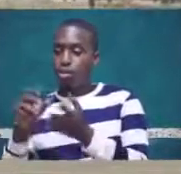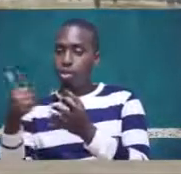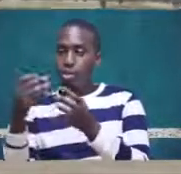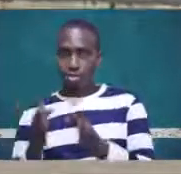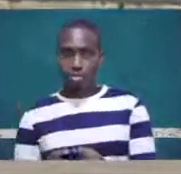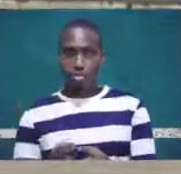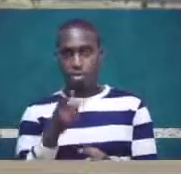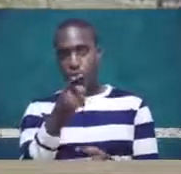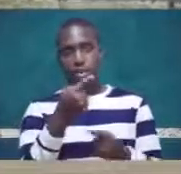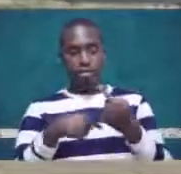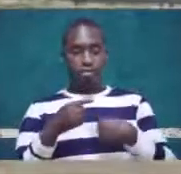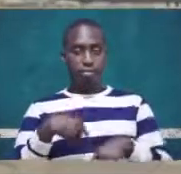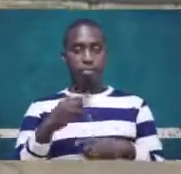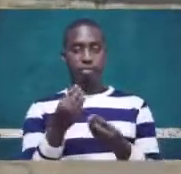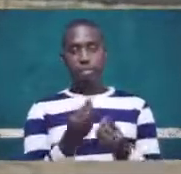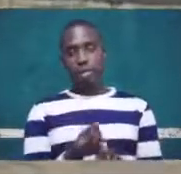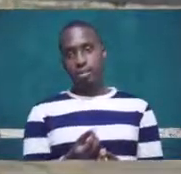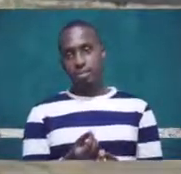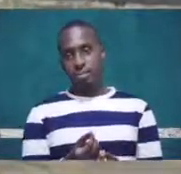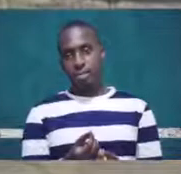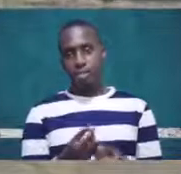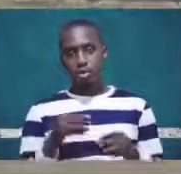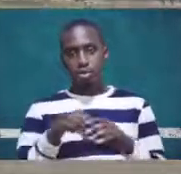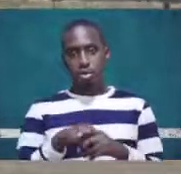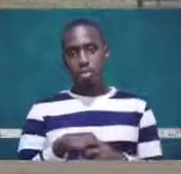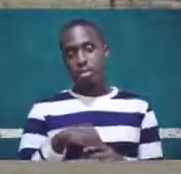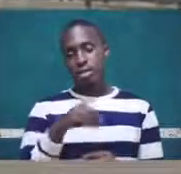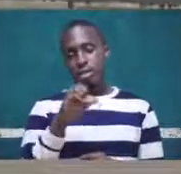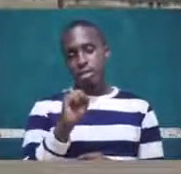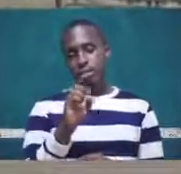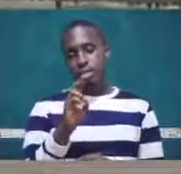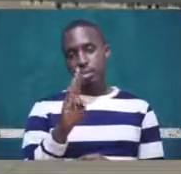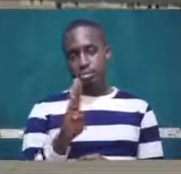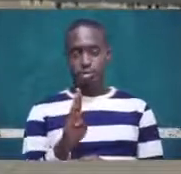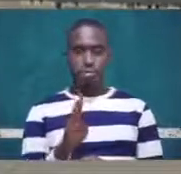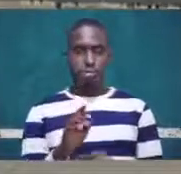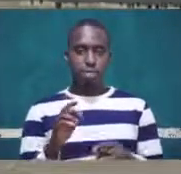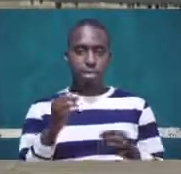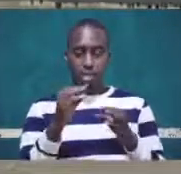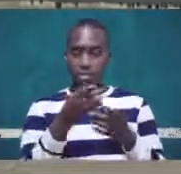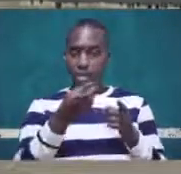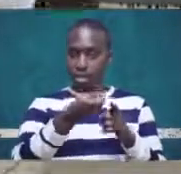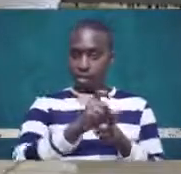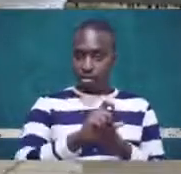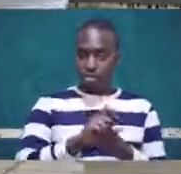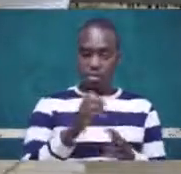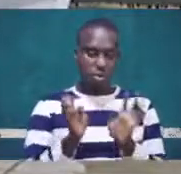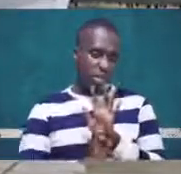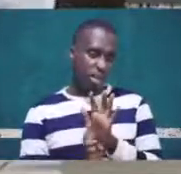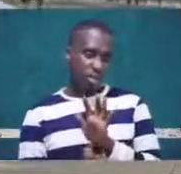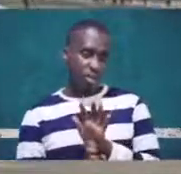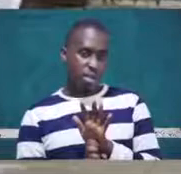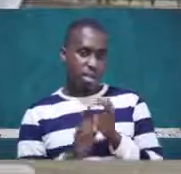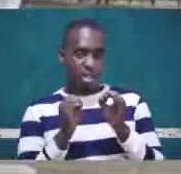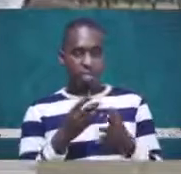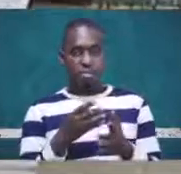will be the effect of price on substitutes. If there's an increase here, for example, if